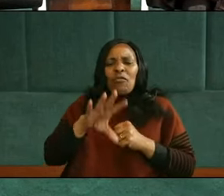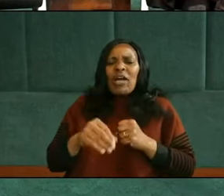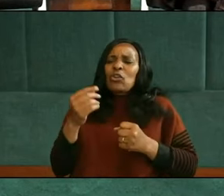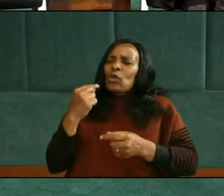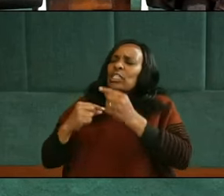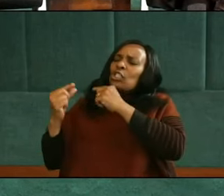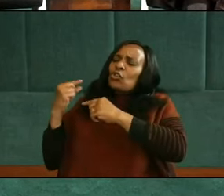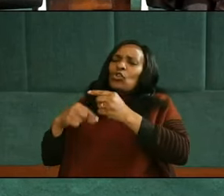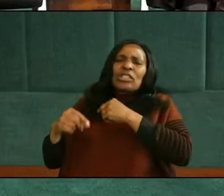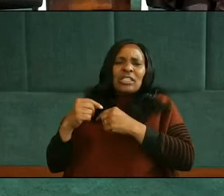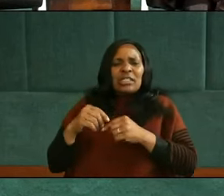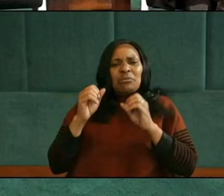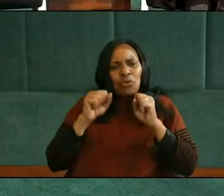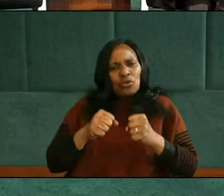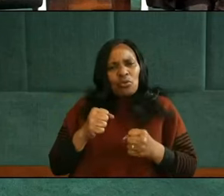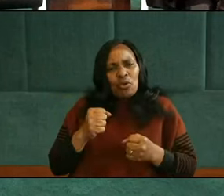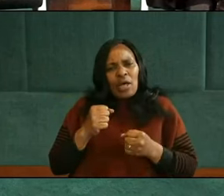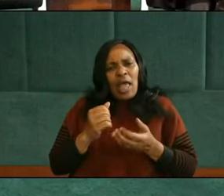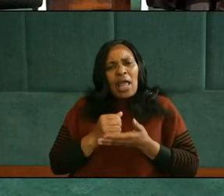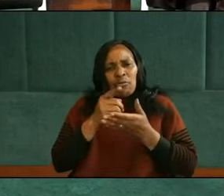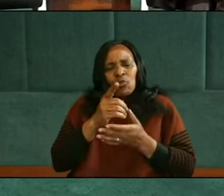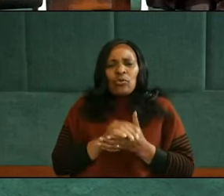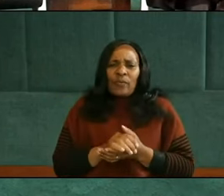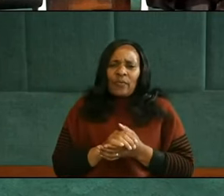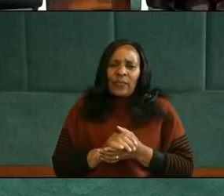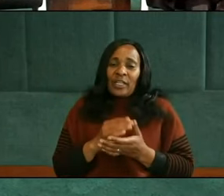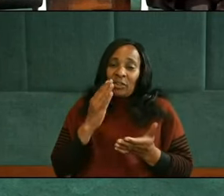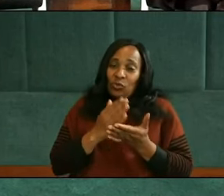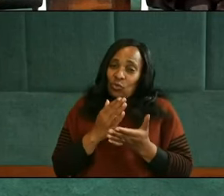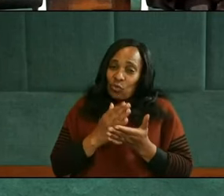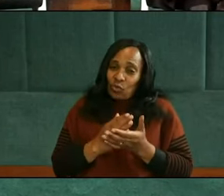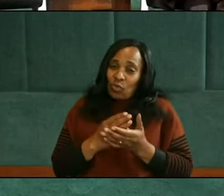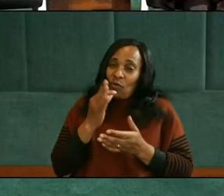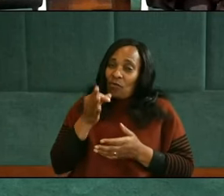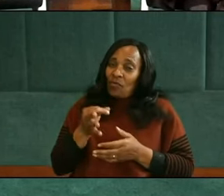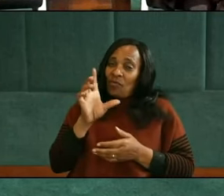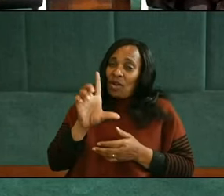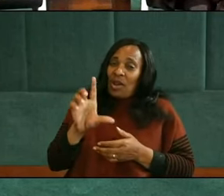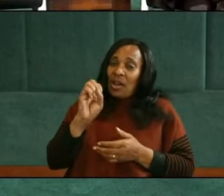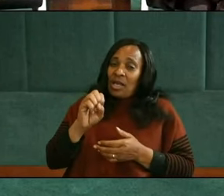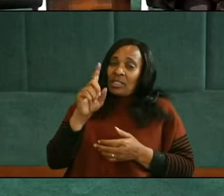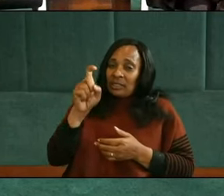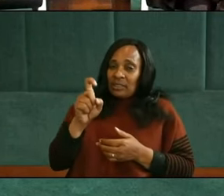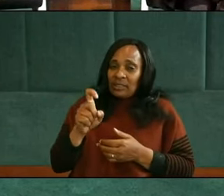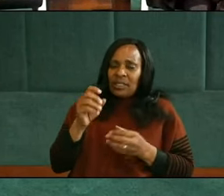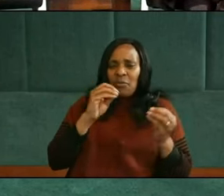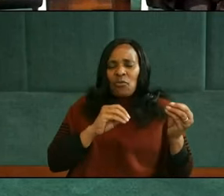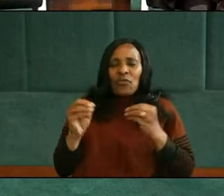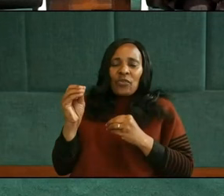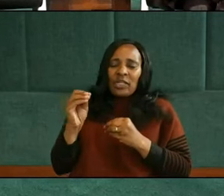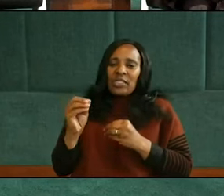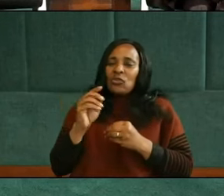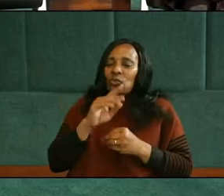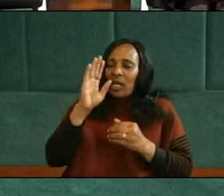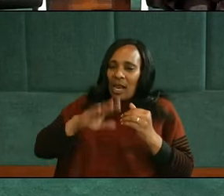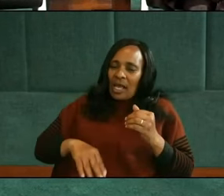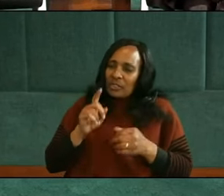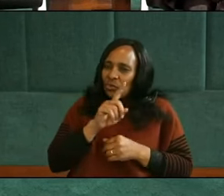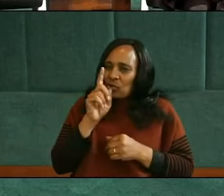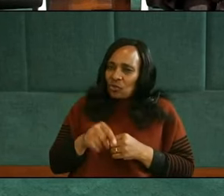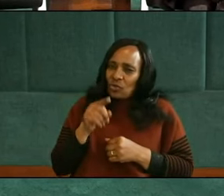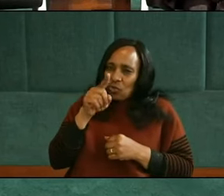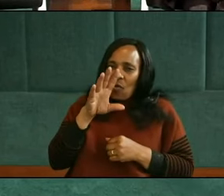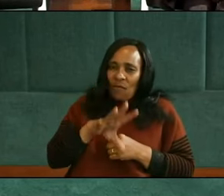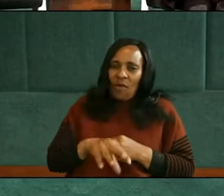go? Yeah, that is actually correct, Flex. So moving on to the last question. You